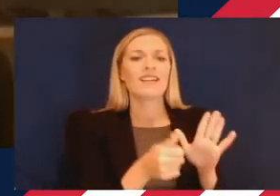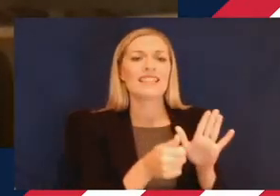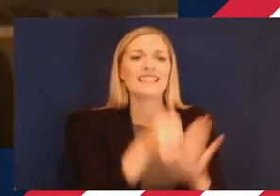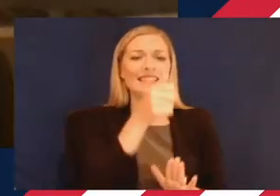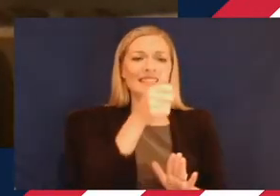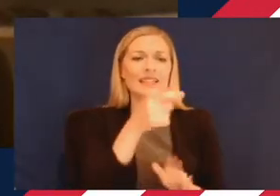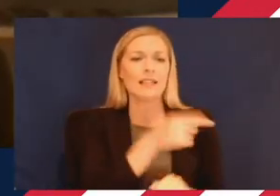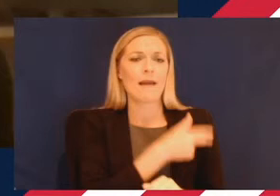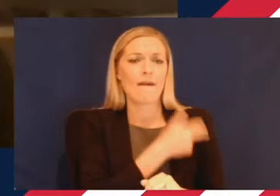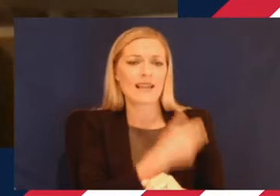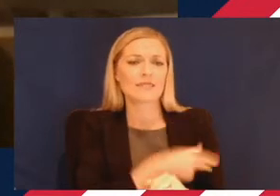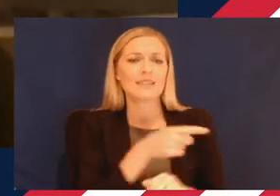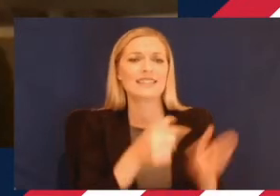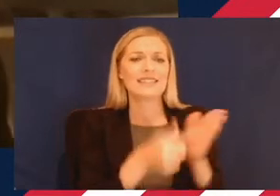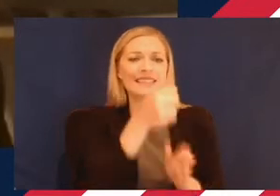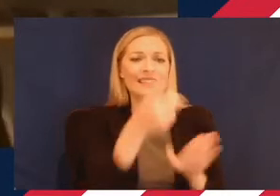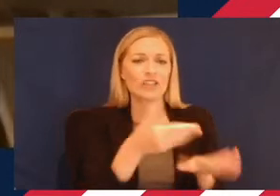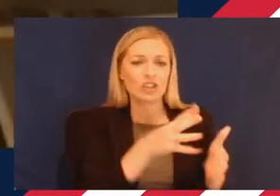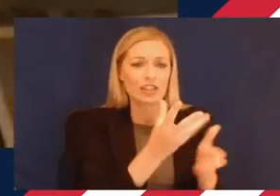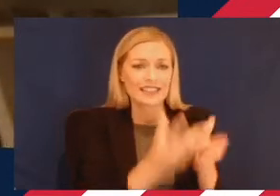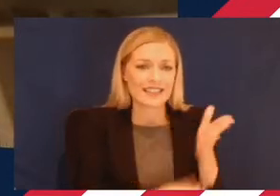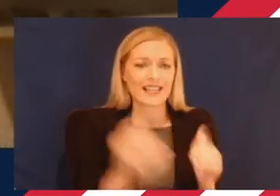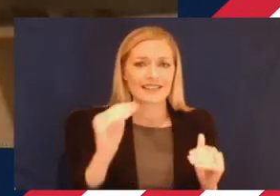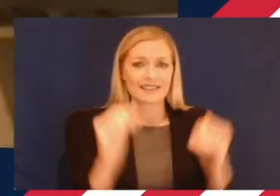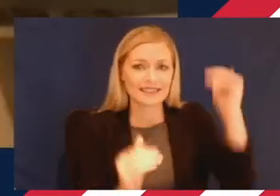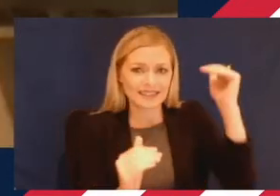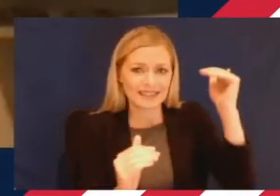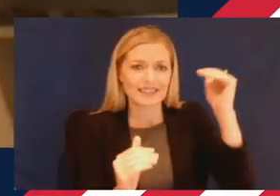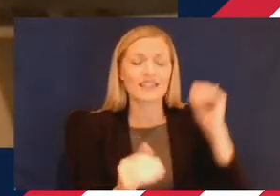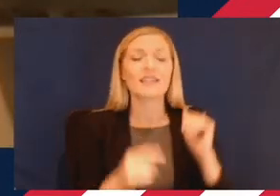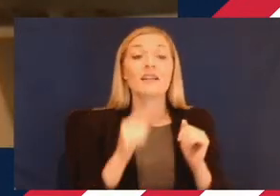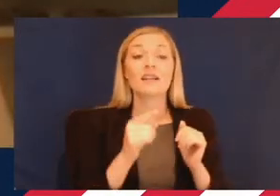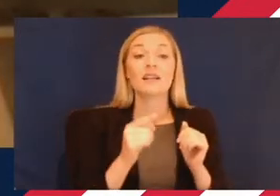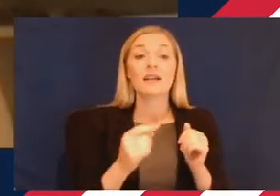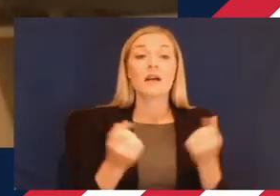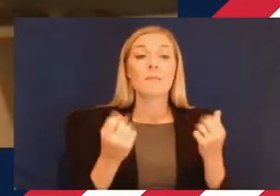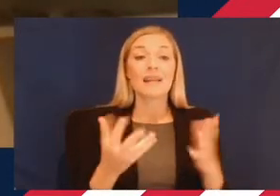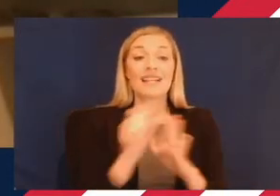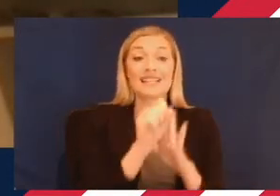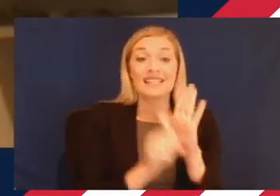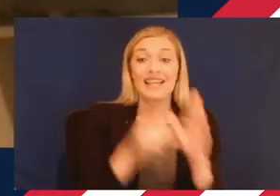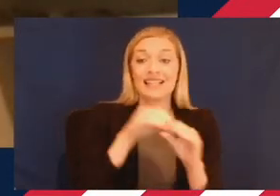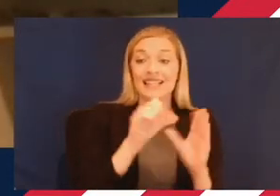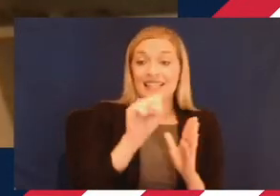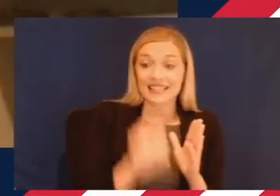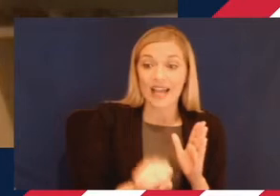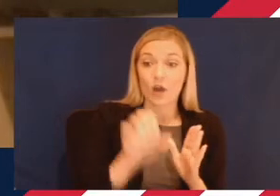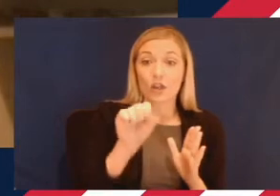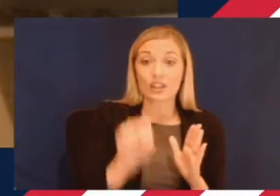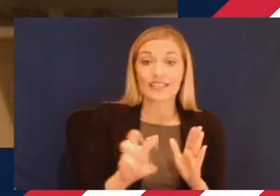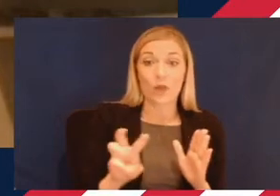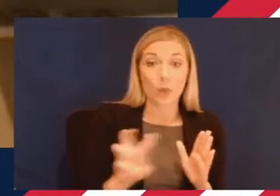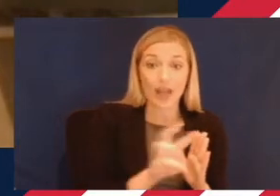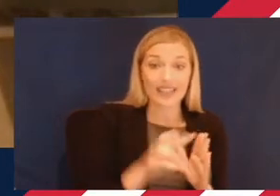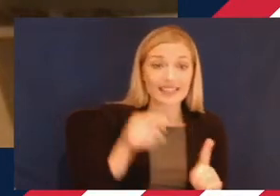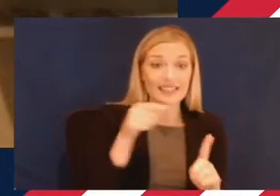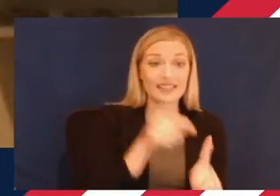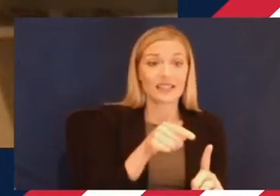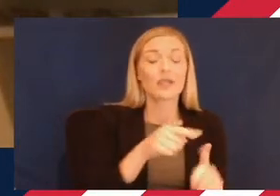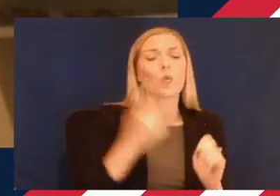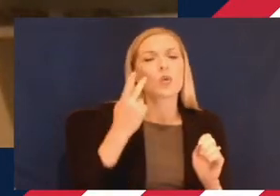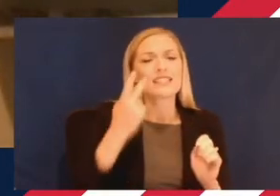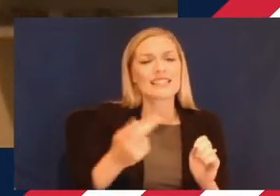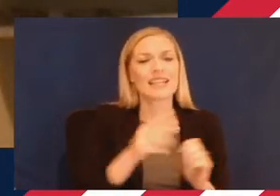population. Much of the South and Southwest are now seeing higher numbers of total cases, particularly among younger